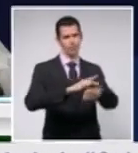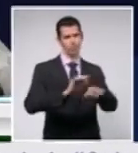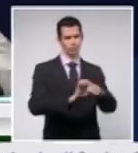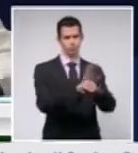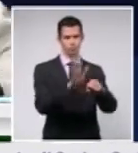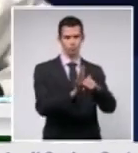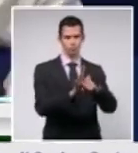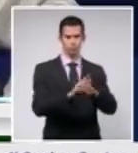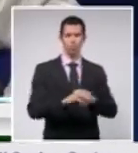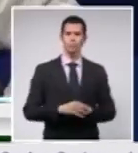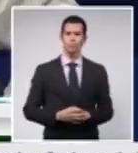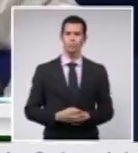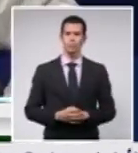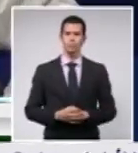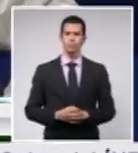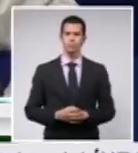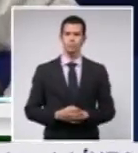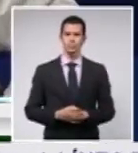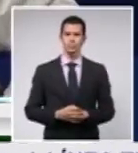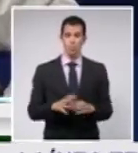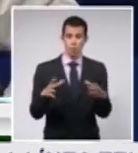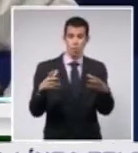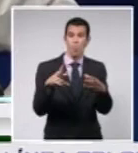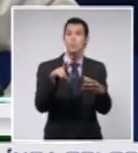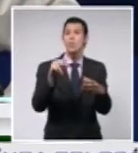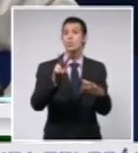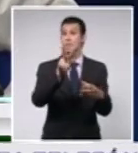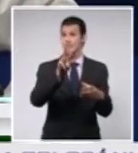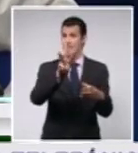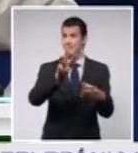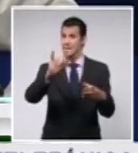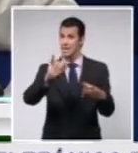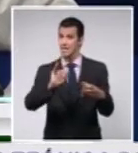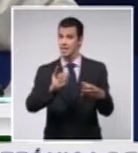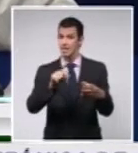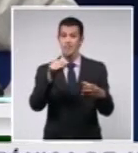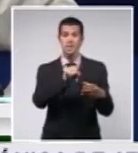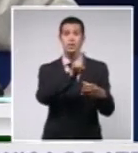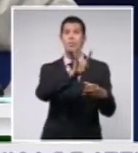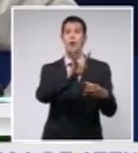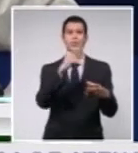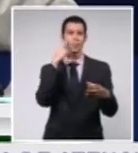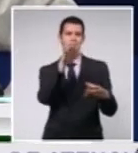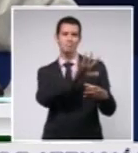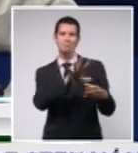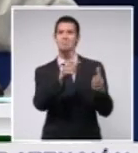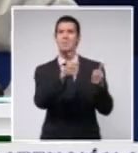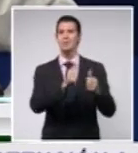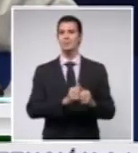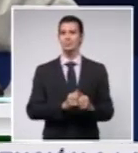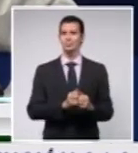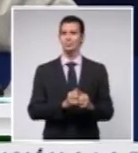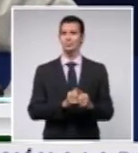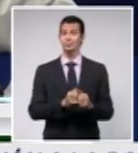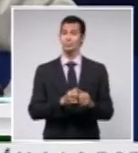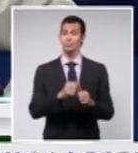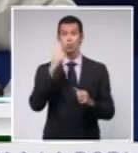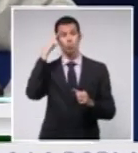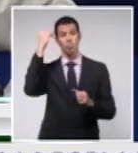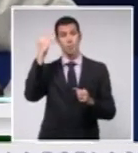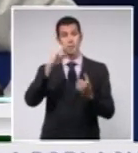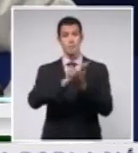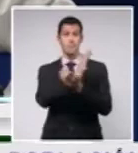of which are under 18 years of age, for a total of 648 children